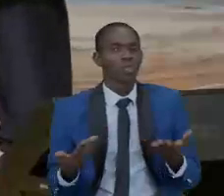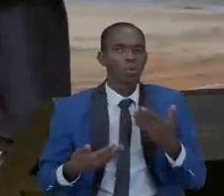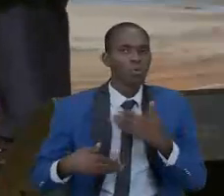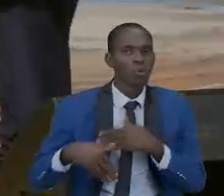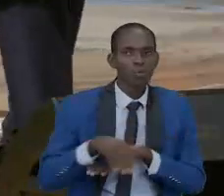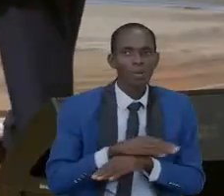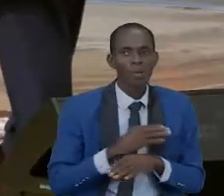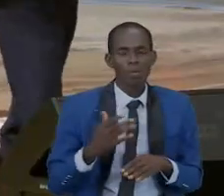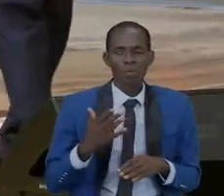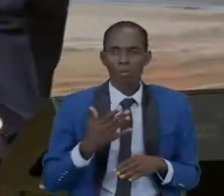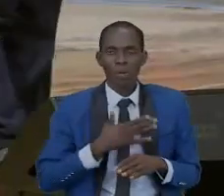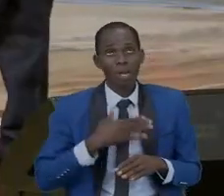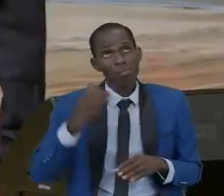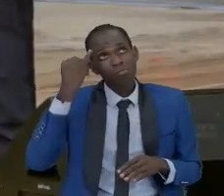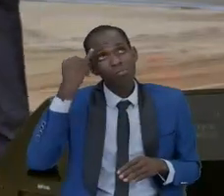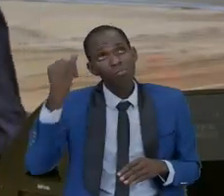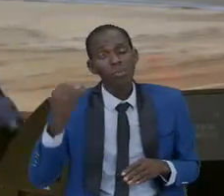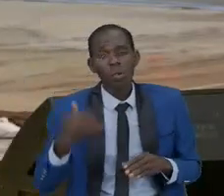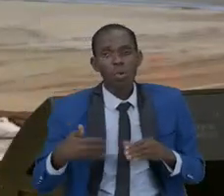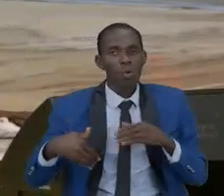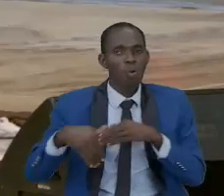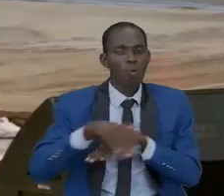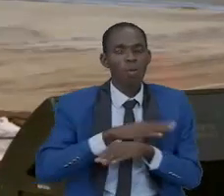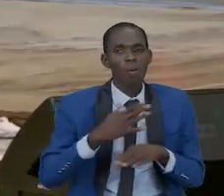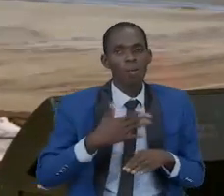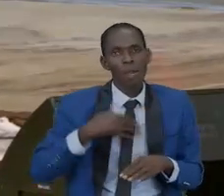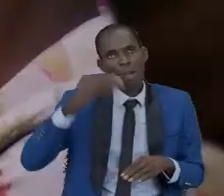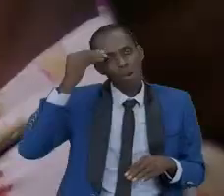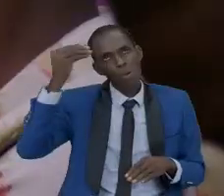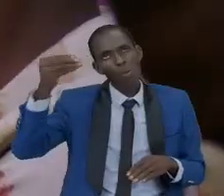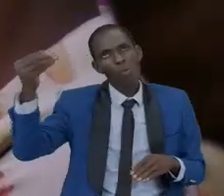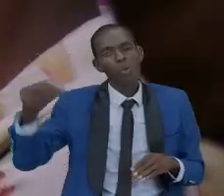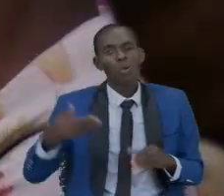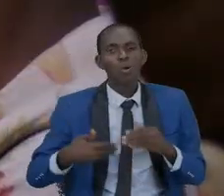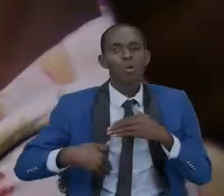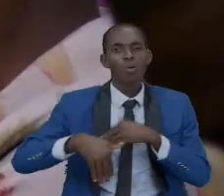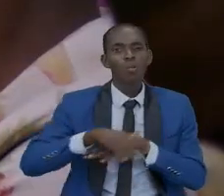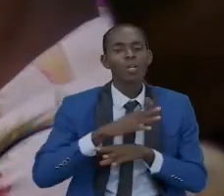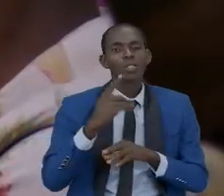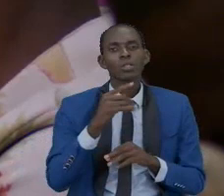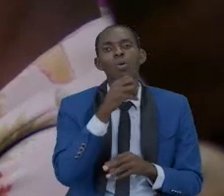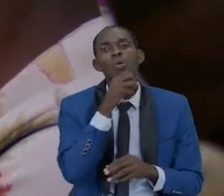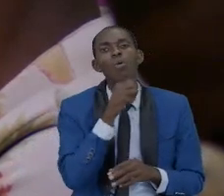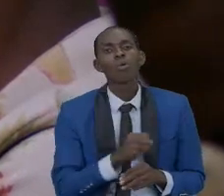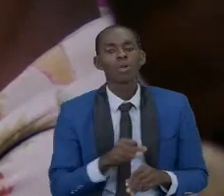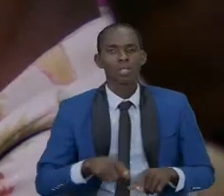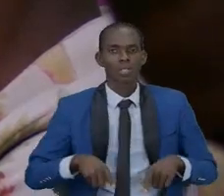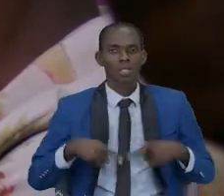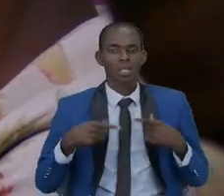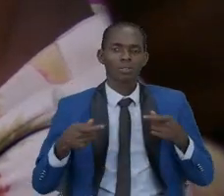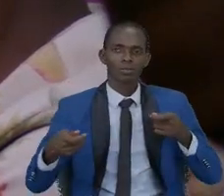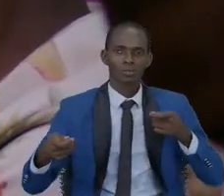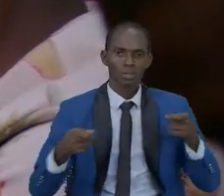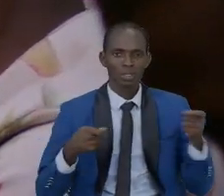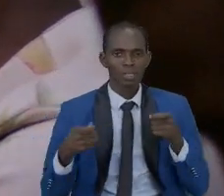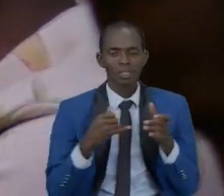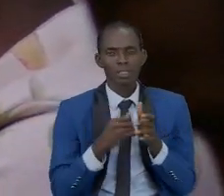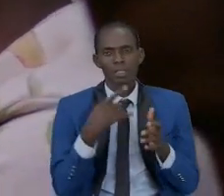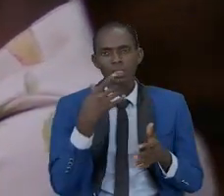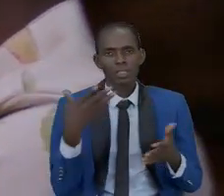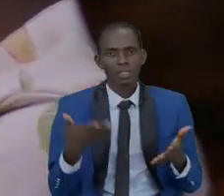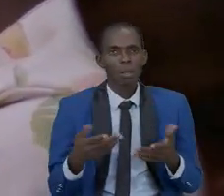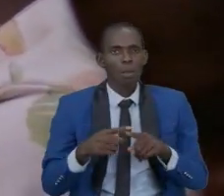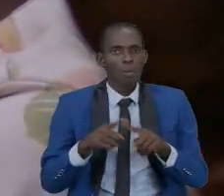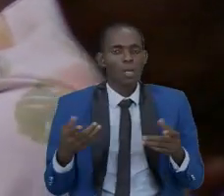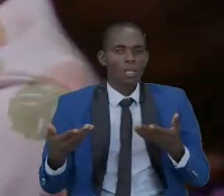over my idea over my opinion over the old life Reign he says but